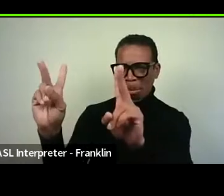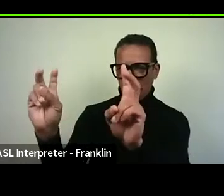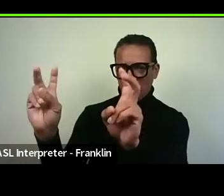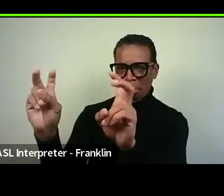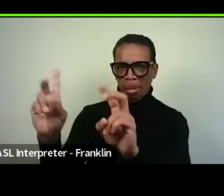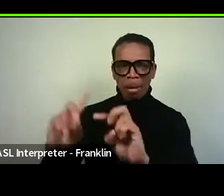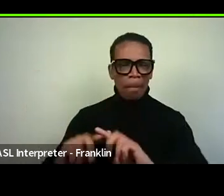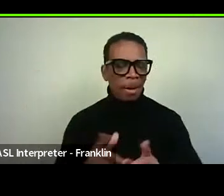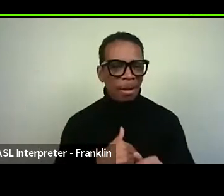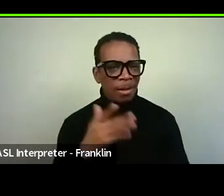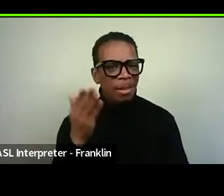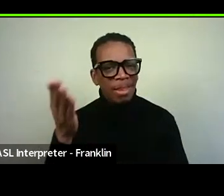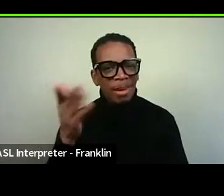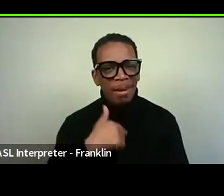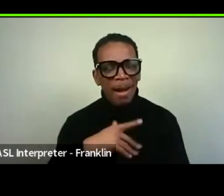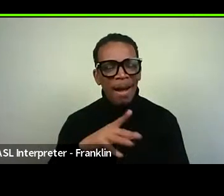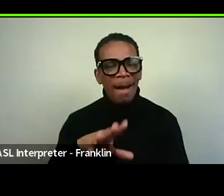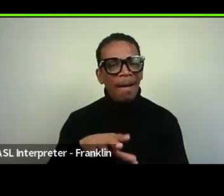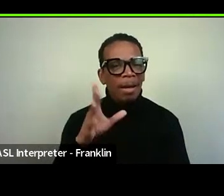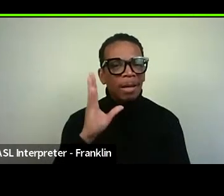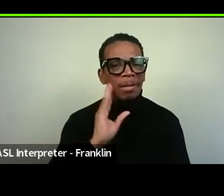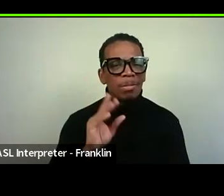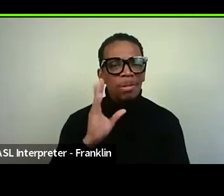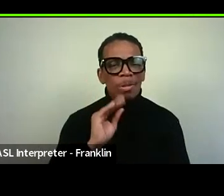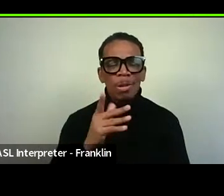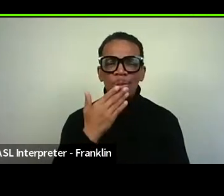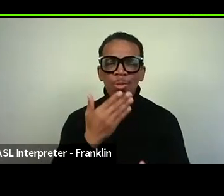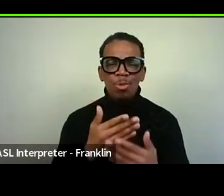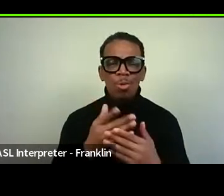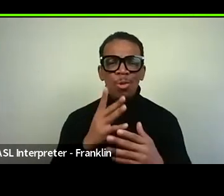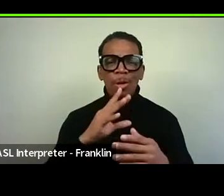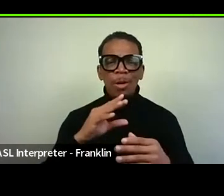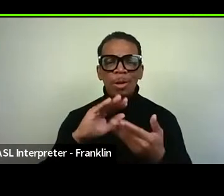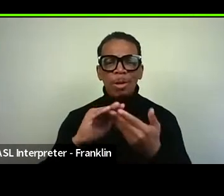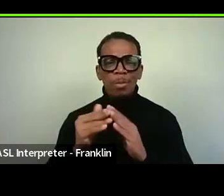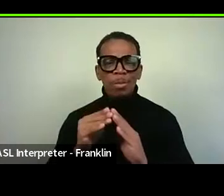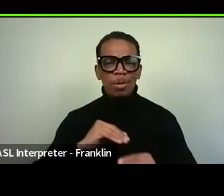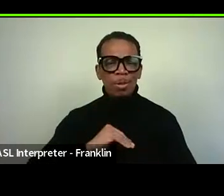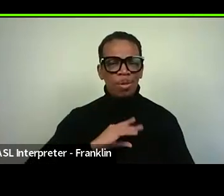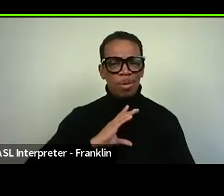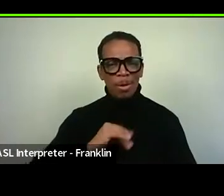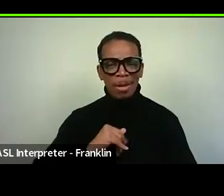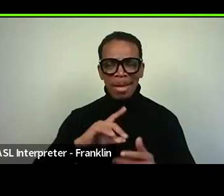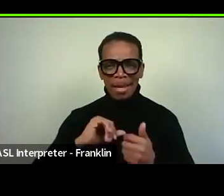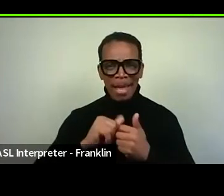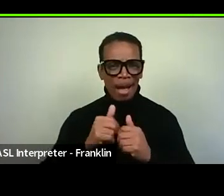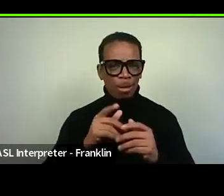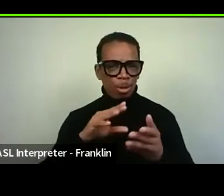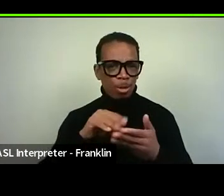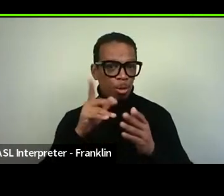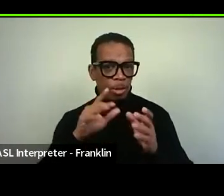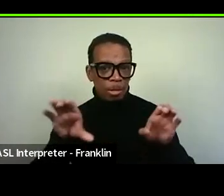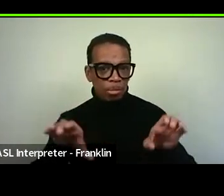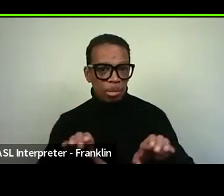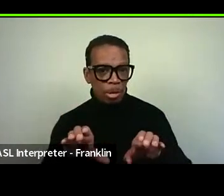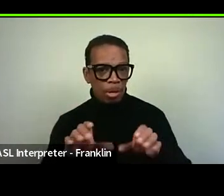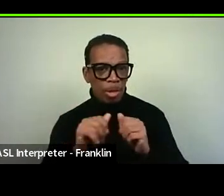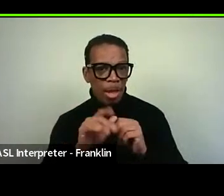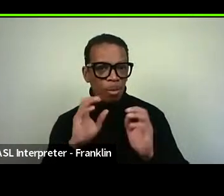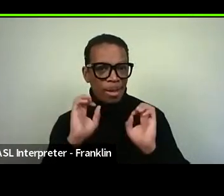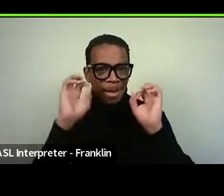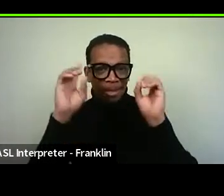But there I found community in how I understood and navigated higher education. Also, just